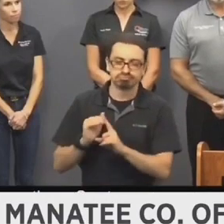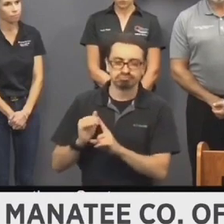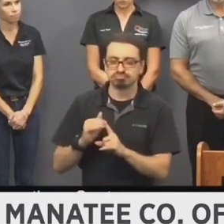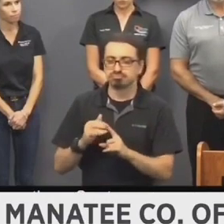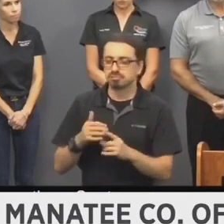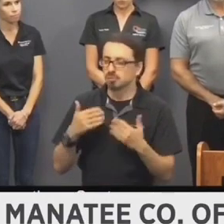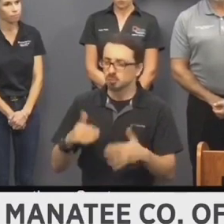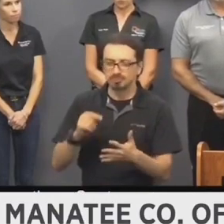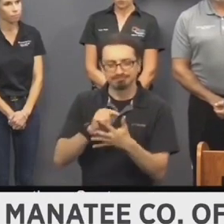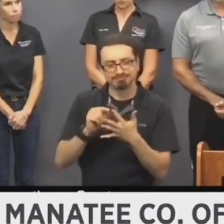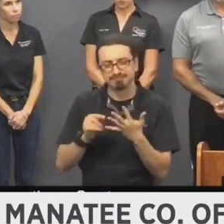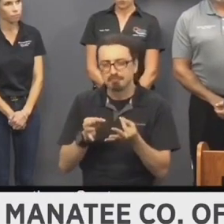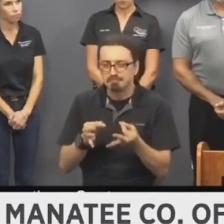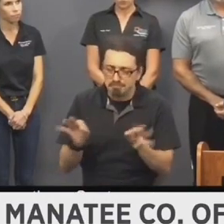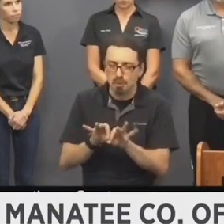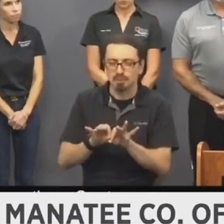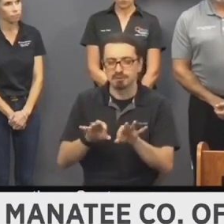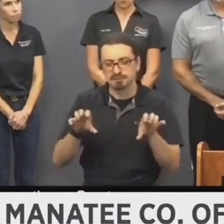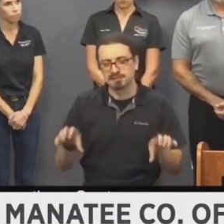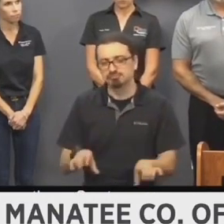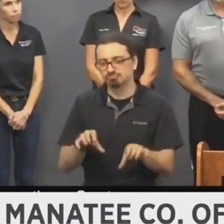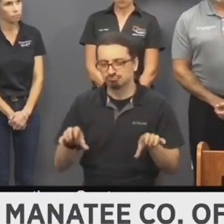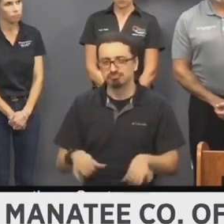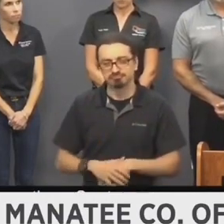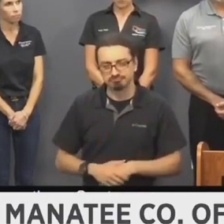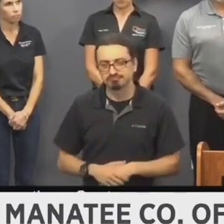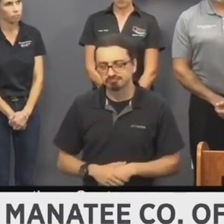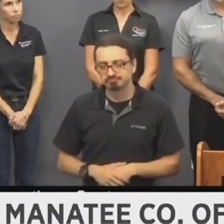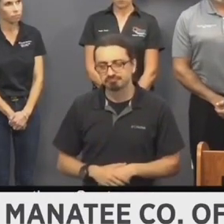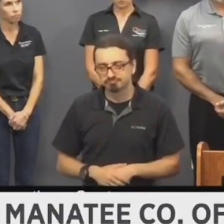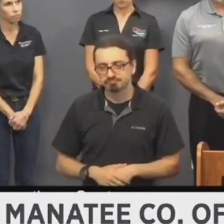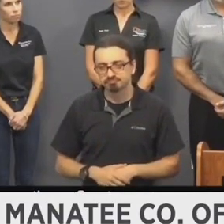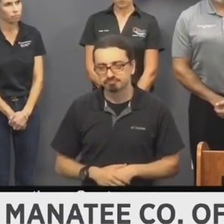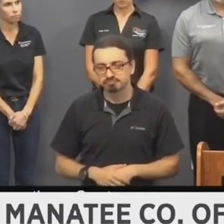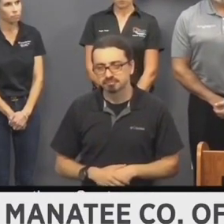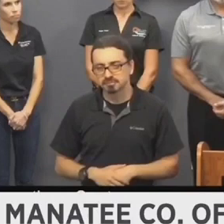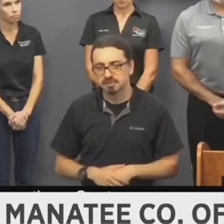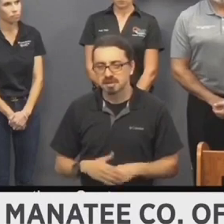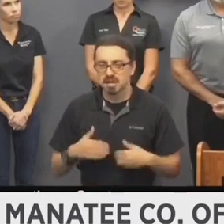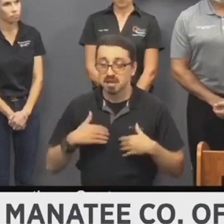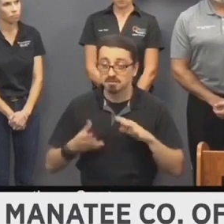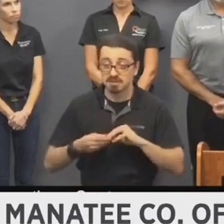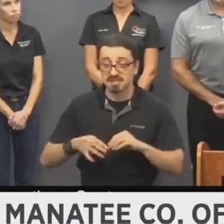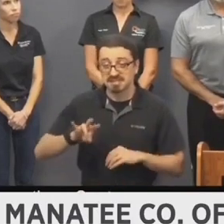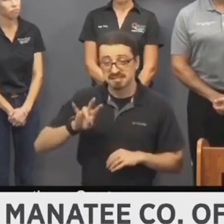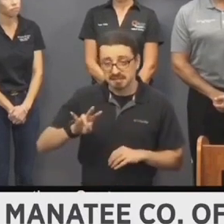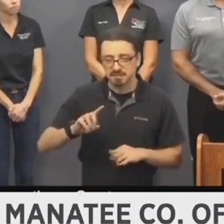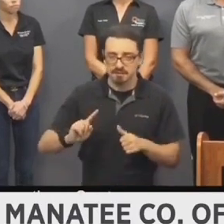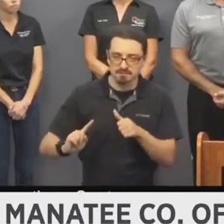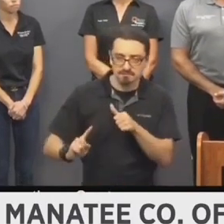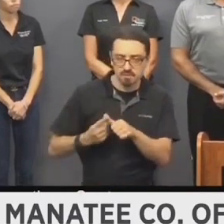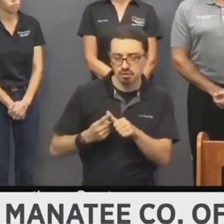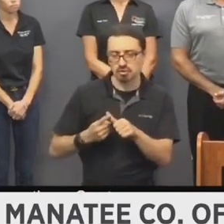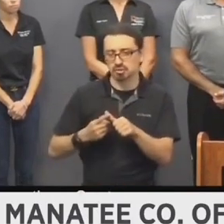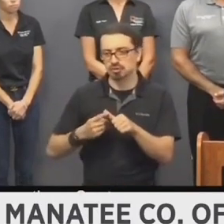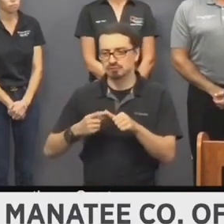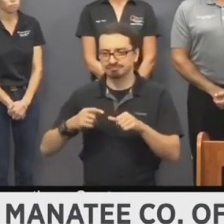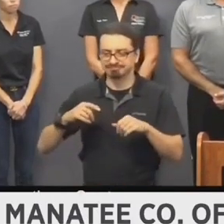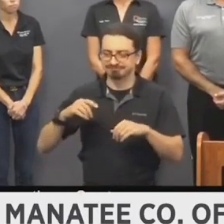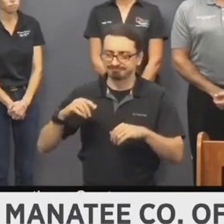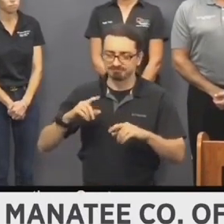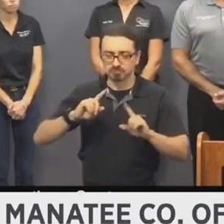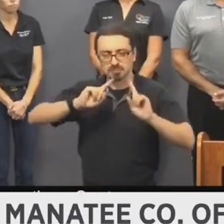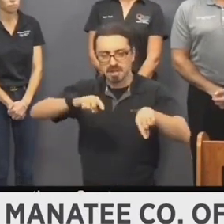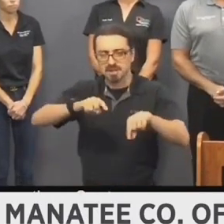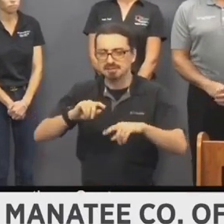doing. We have put in place today our 7 first-in teams strategically placed throughout the county. What